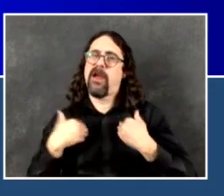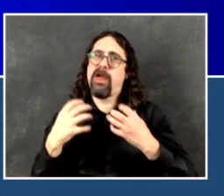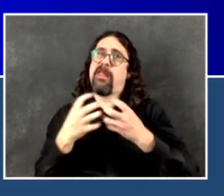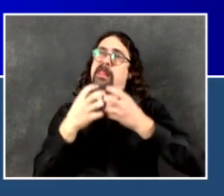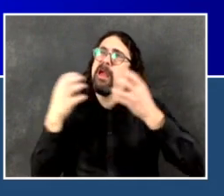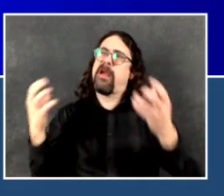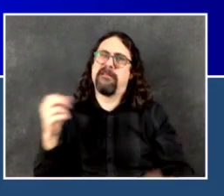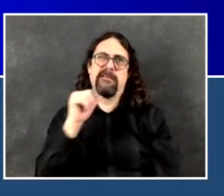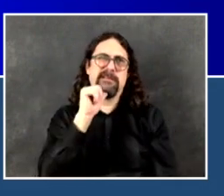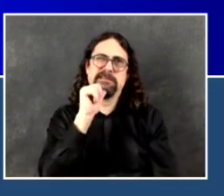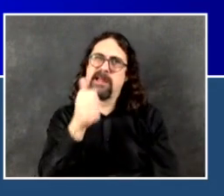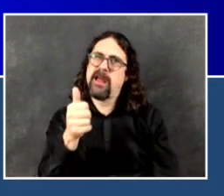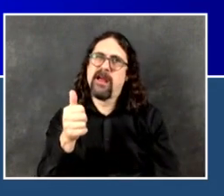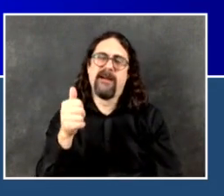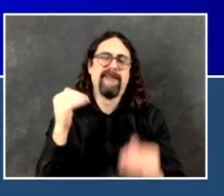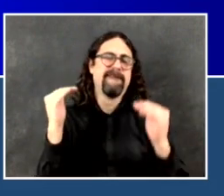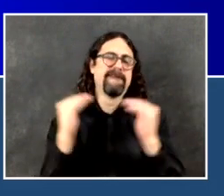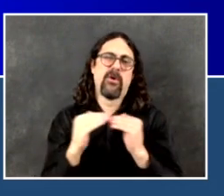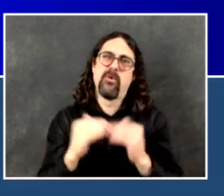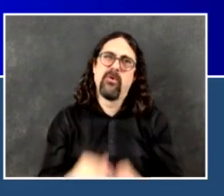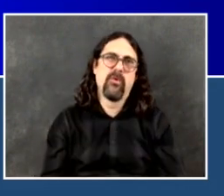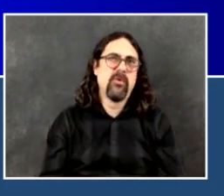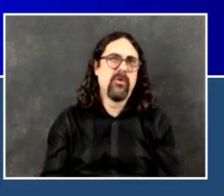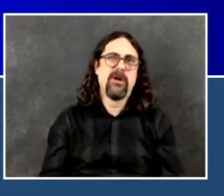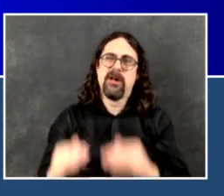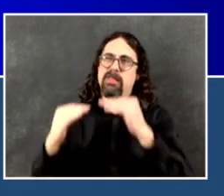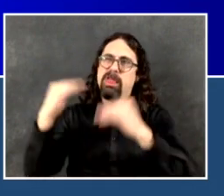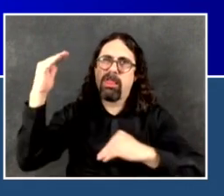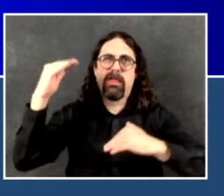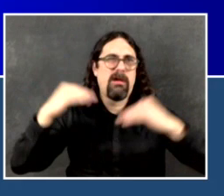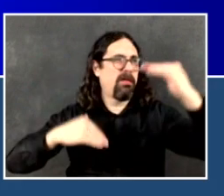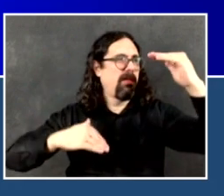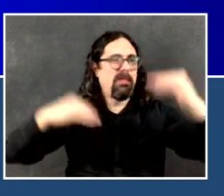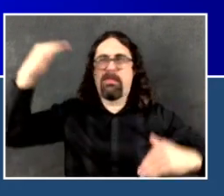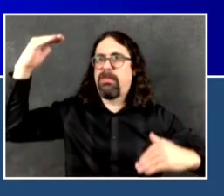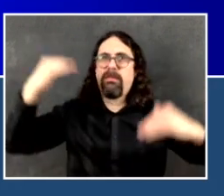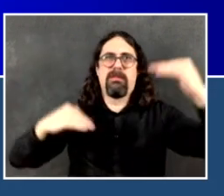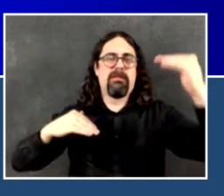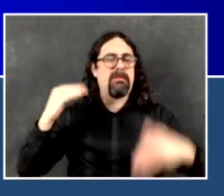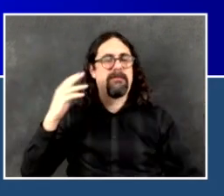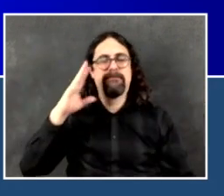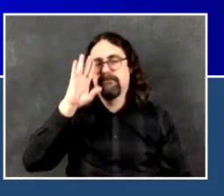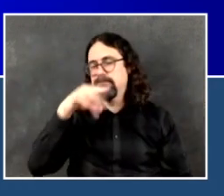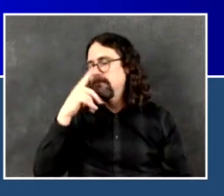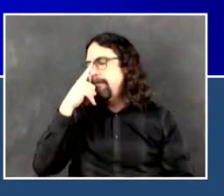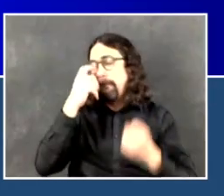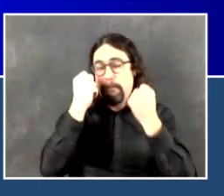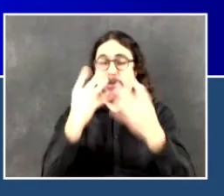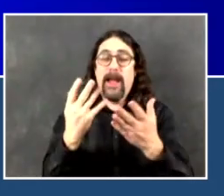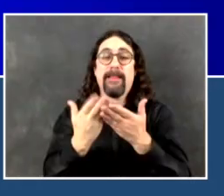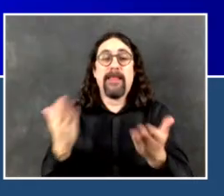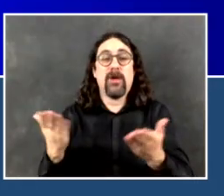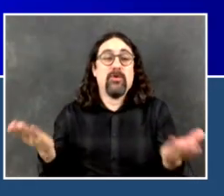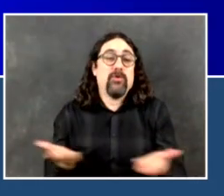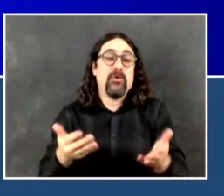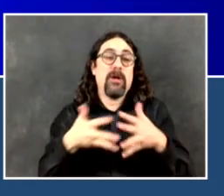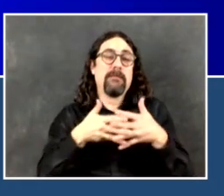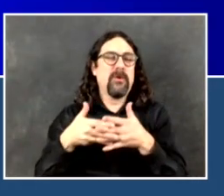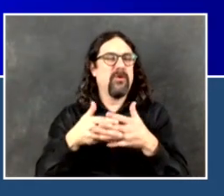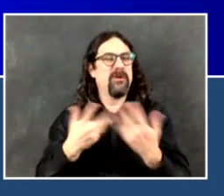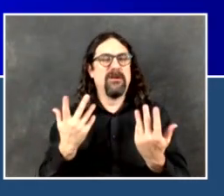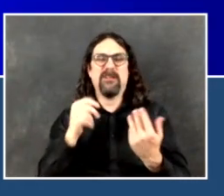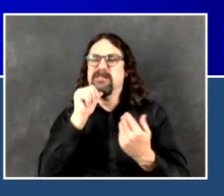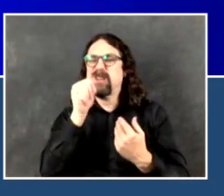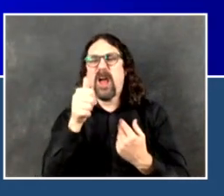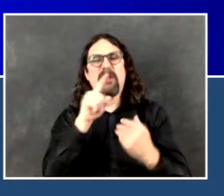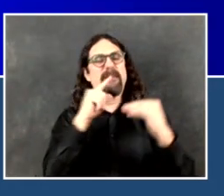responders, the incredible things people have done for each other, the community, the amazing discipline and strength of New Yorkers with social distancing and shelter in place. There have been